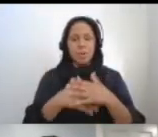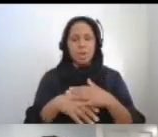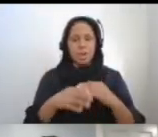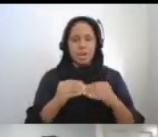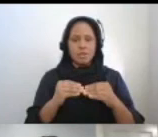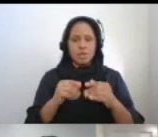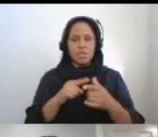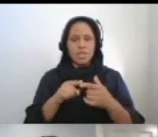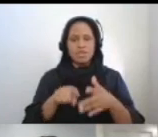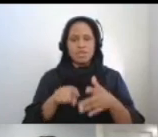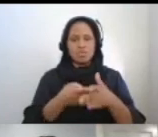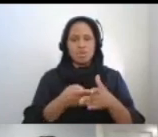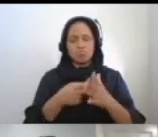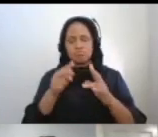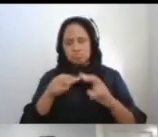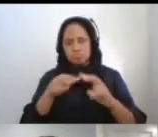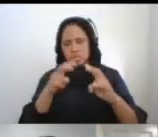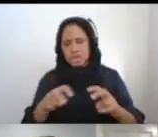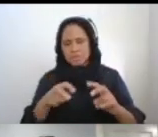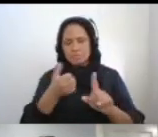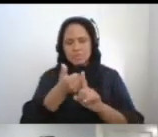looking into self-direction.